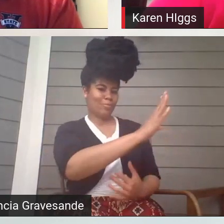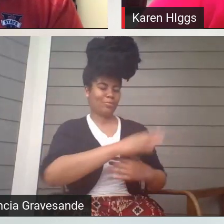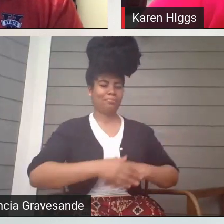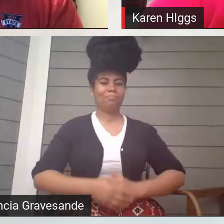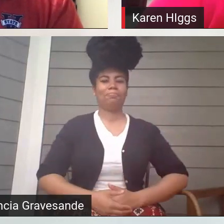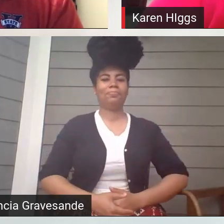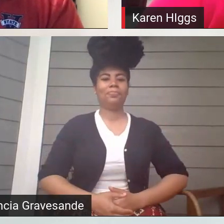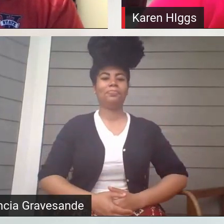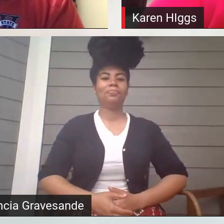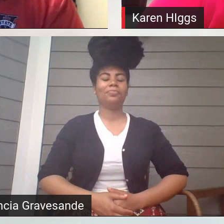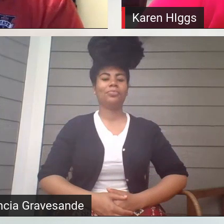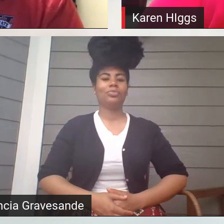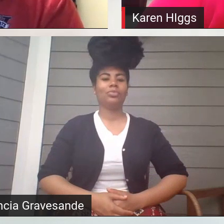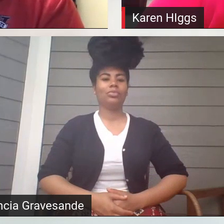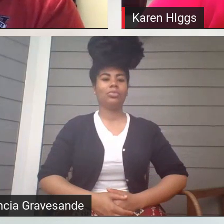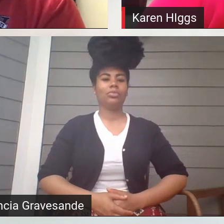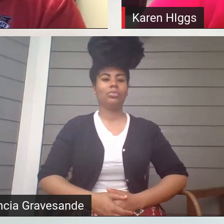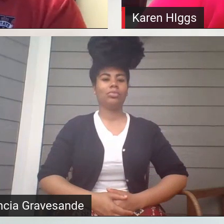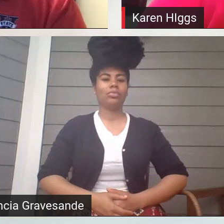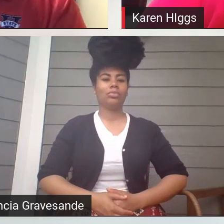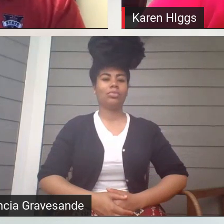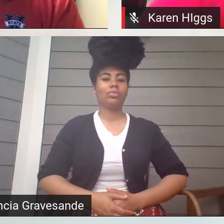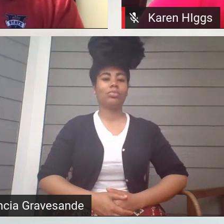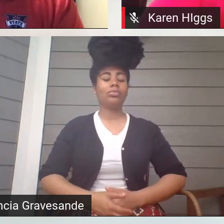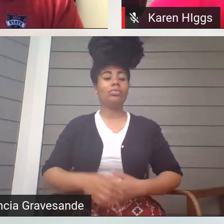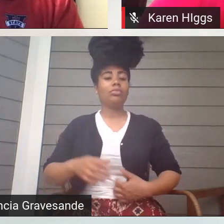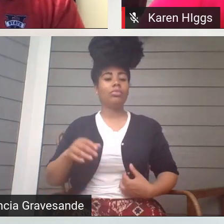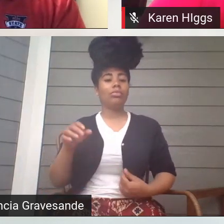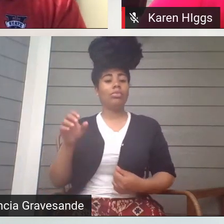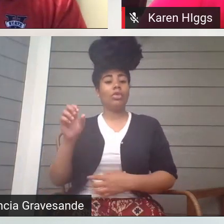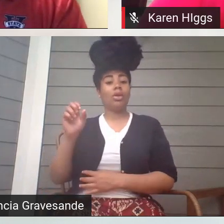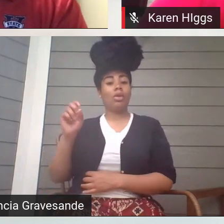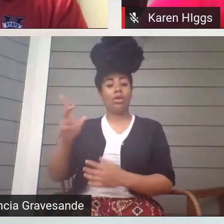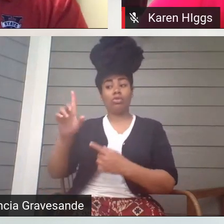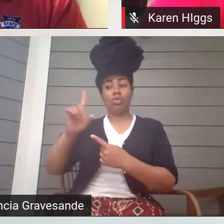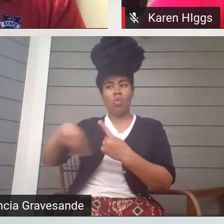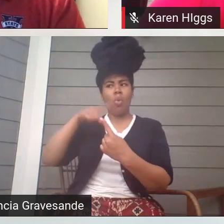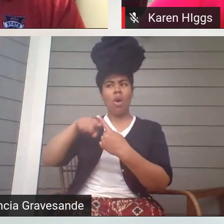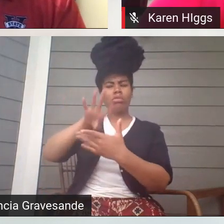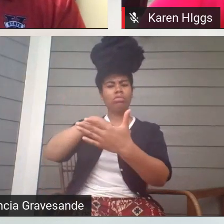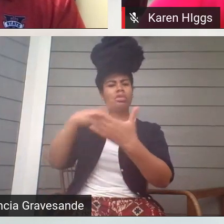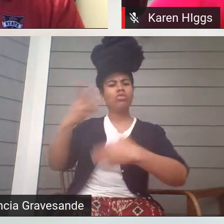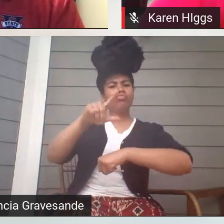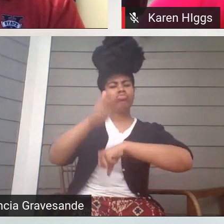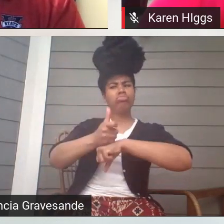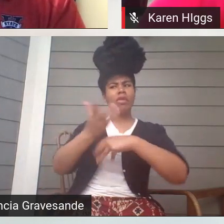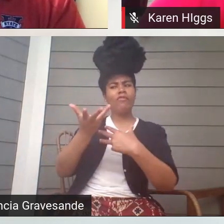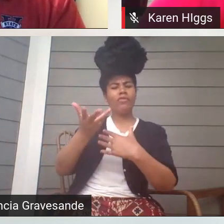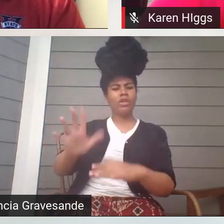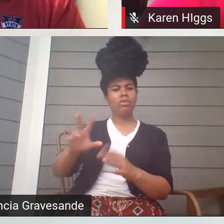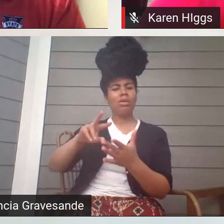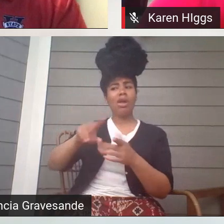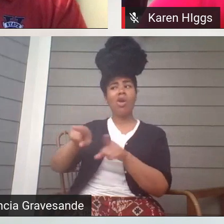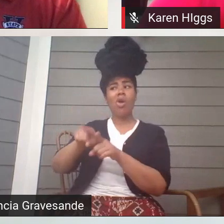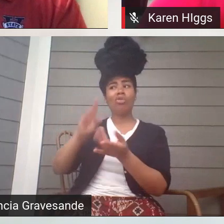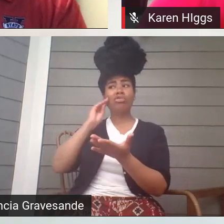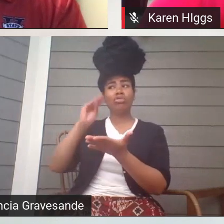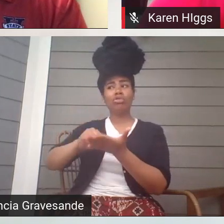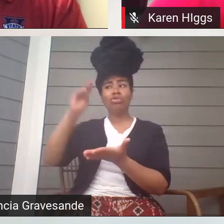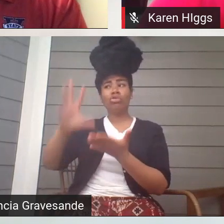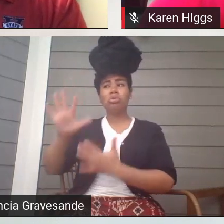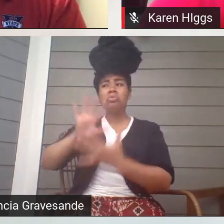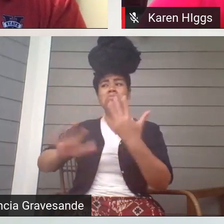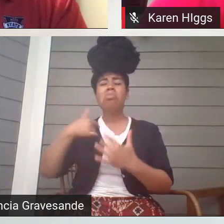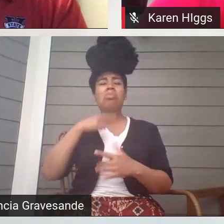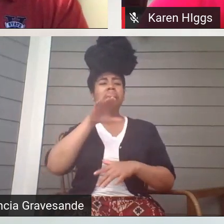Excellent. And after the schedule is set and the student has questions, just